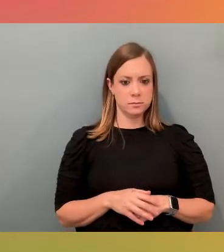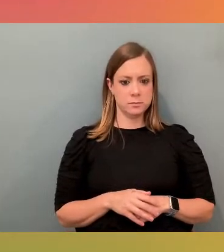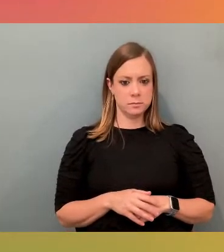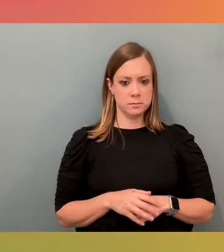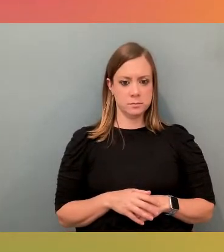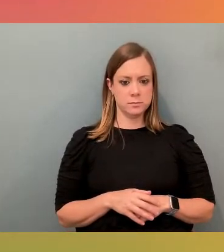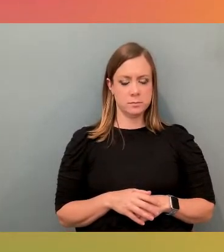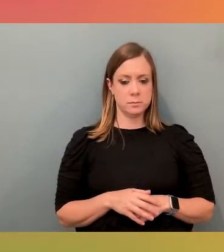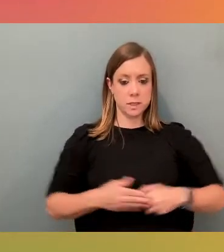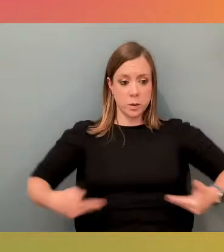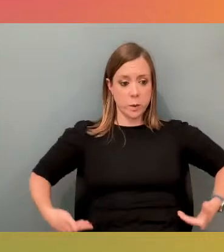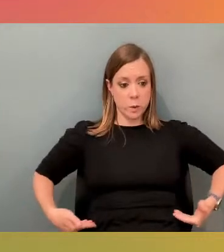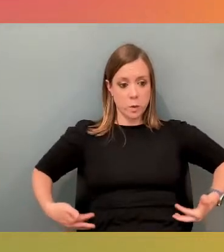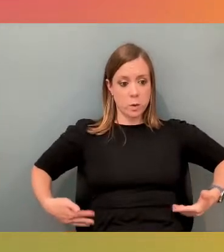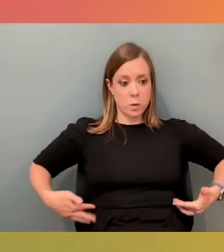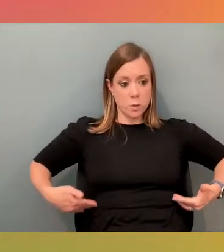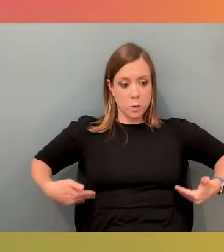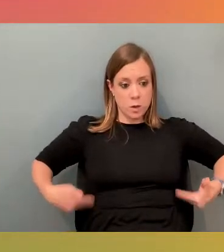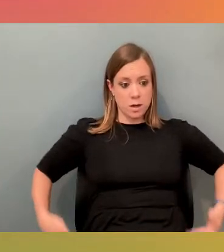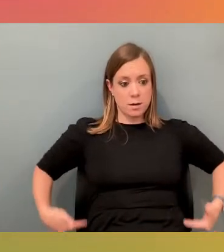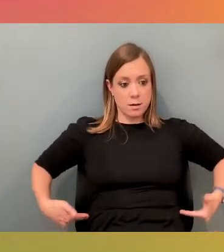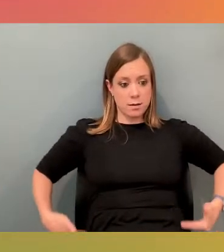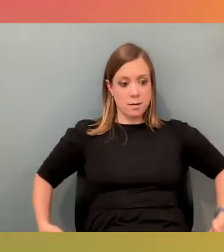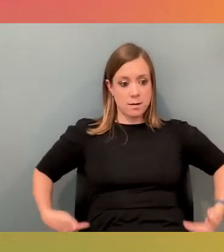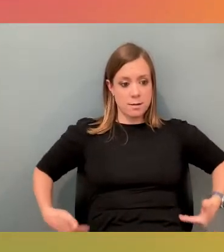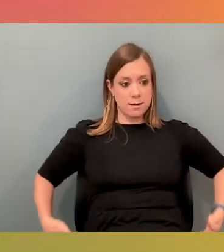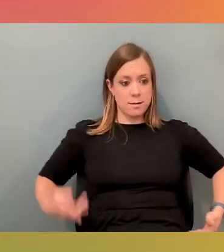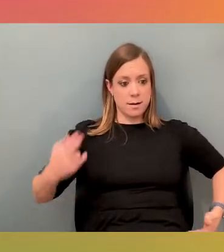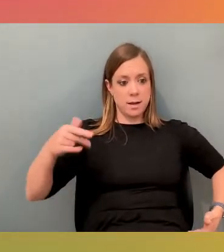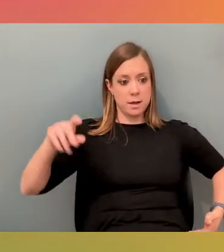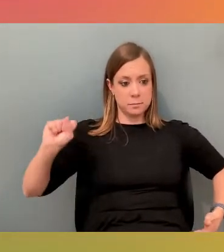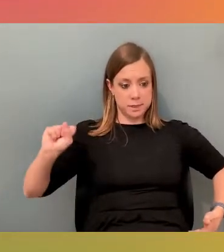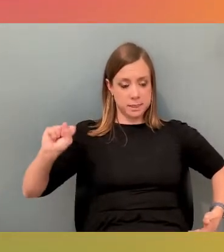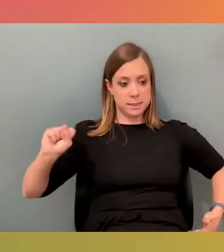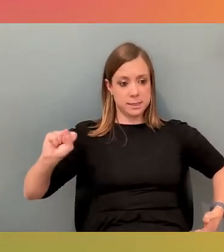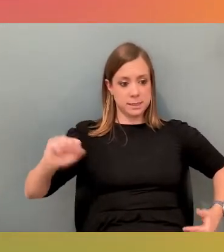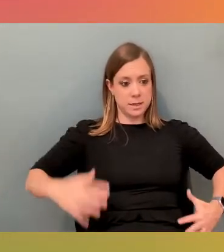And making your way up to your hips, soften your belly.